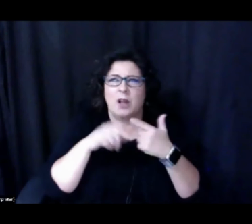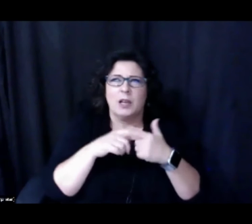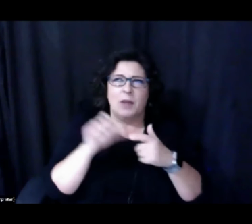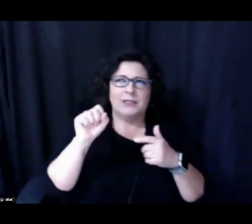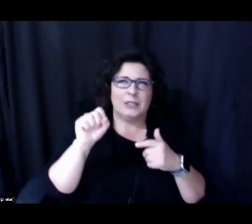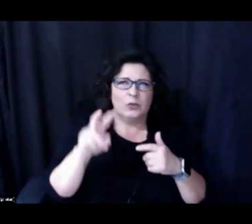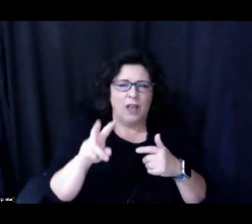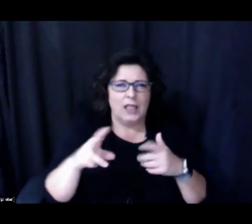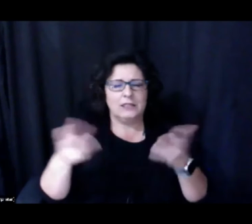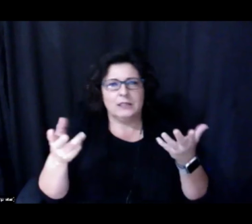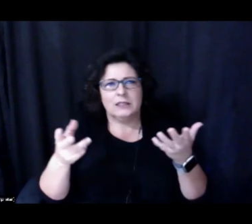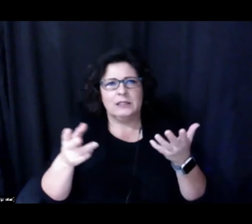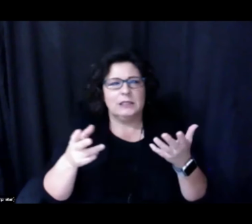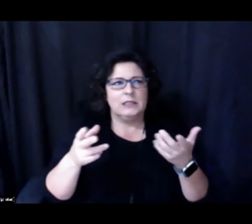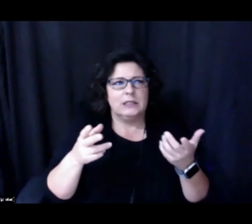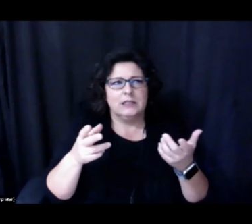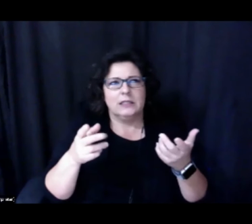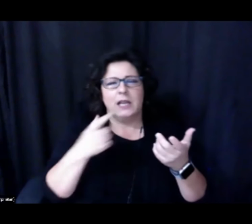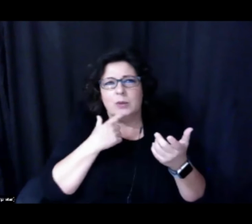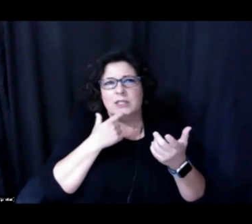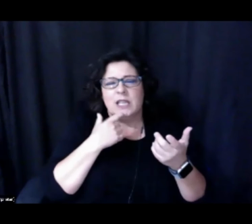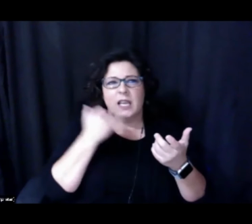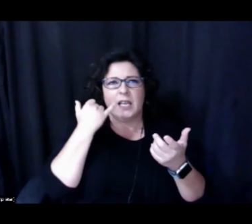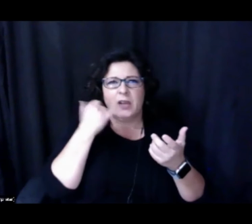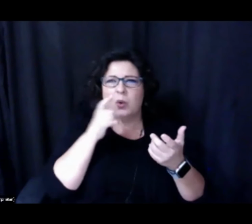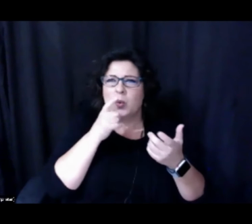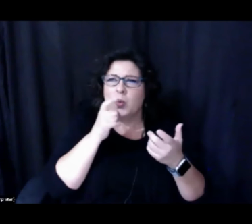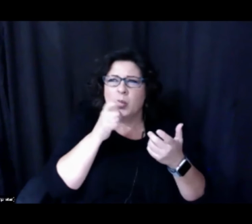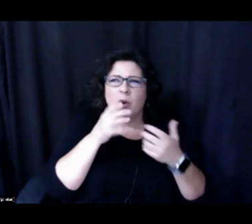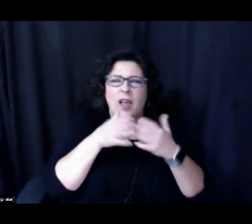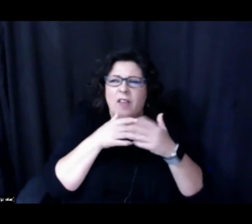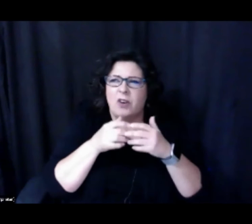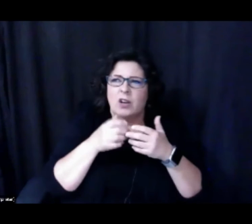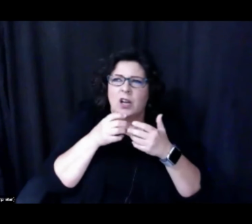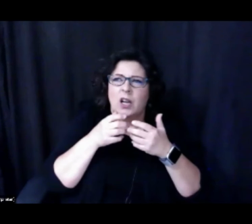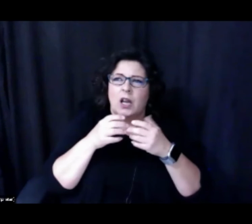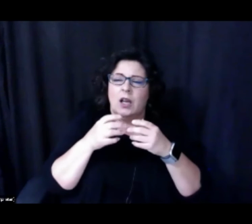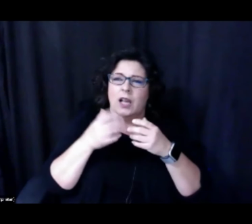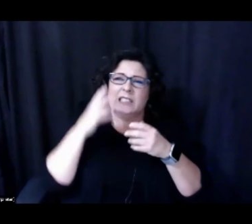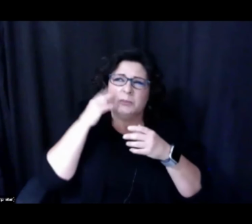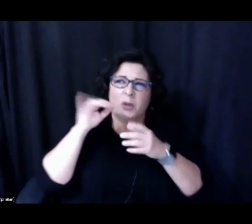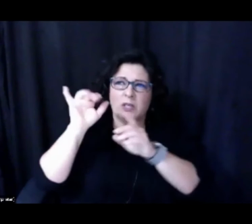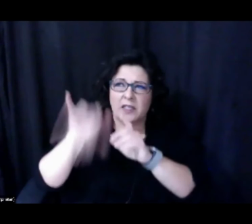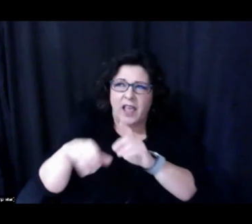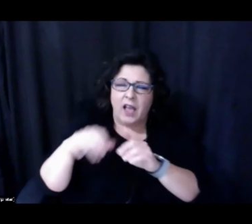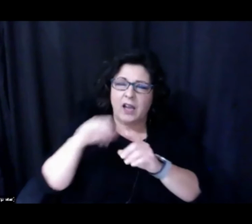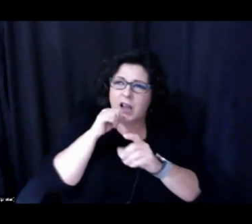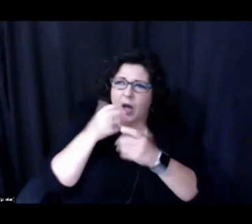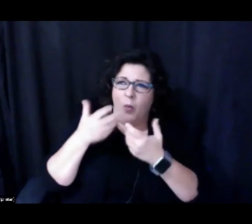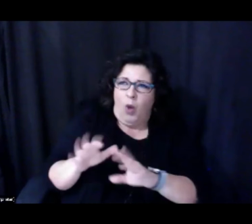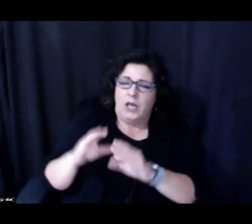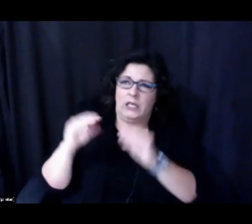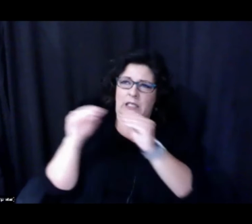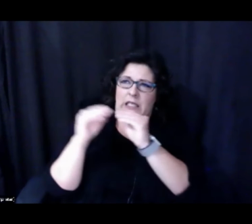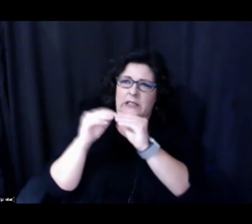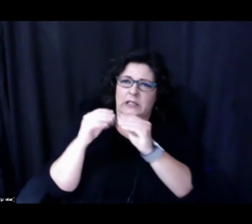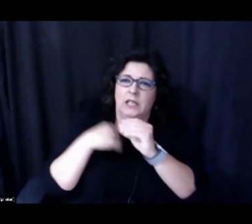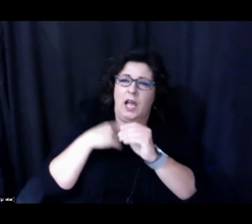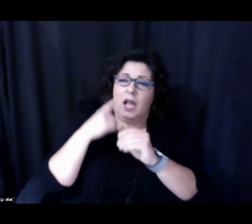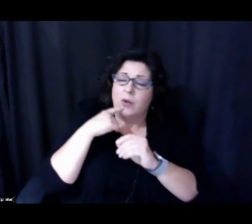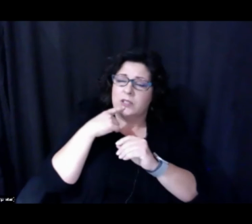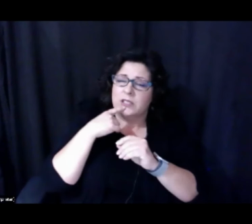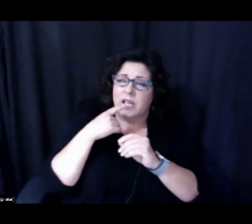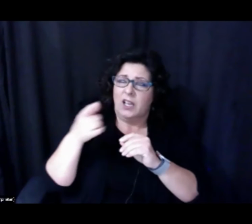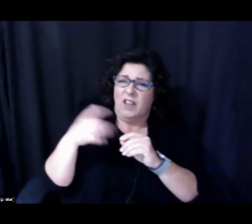violence. I would say if whoever experienced that unwanted kissing, if they feel like it's sexual violence, I would say, yes, it is